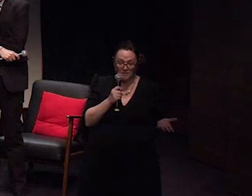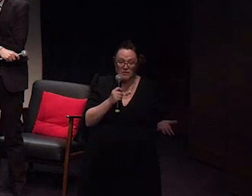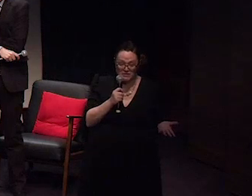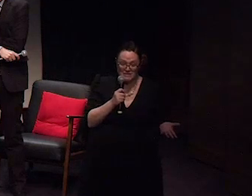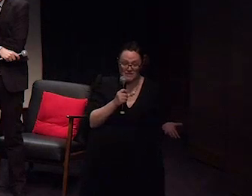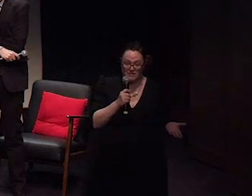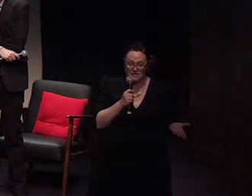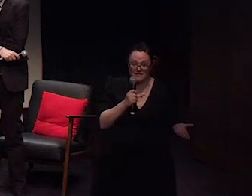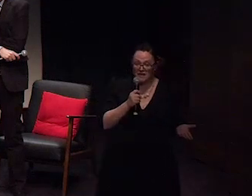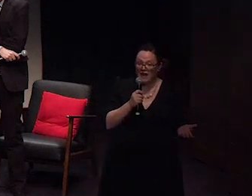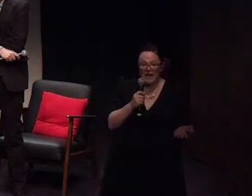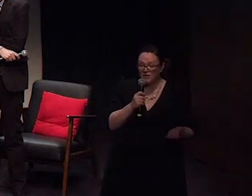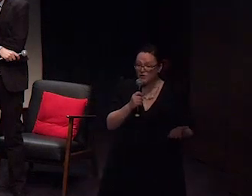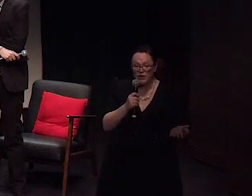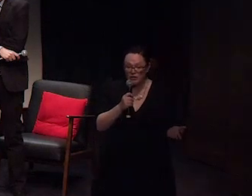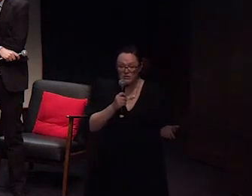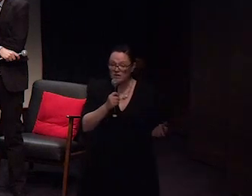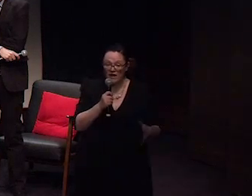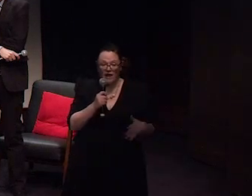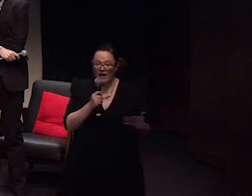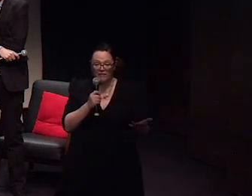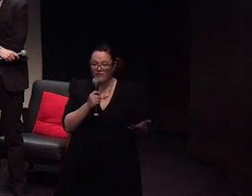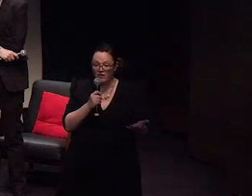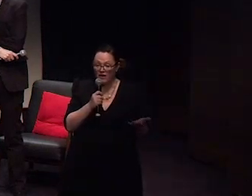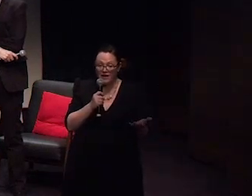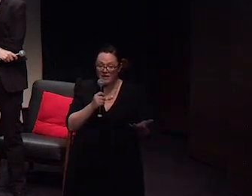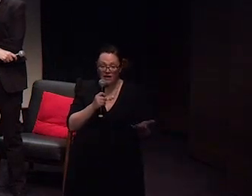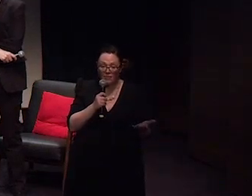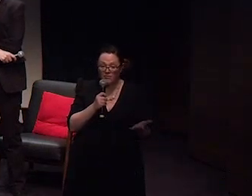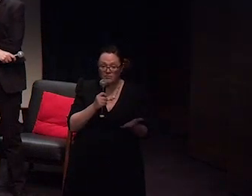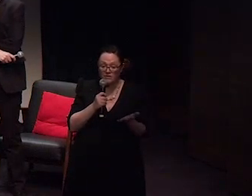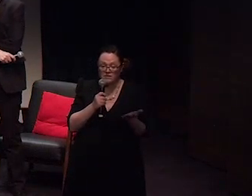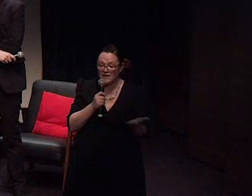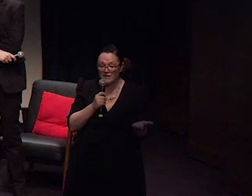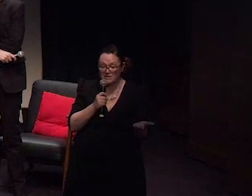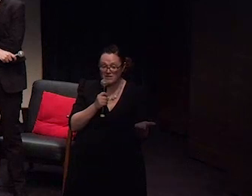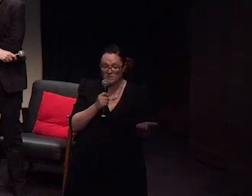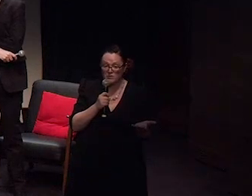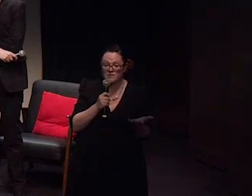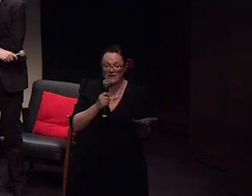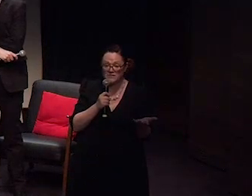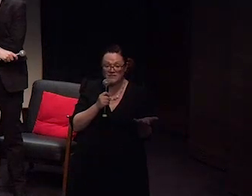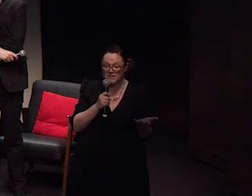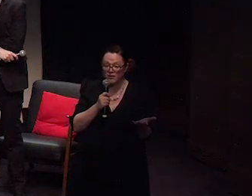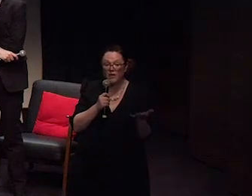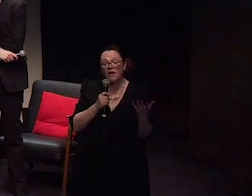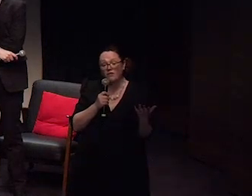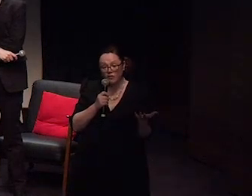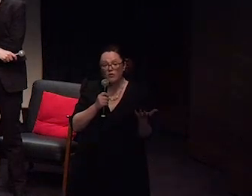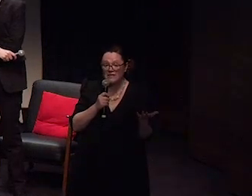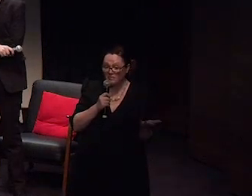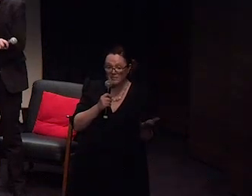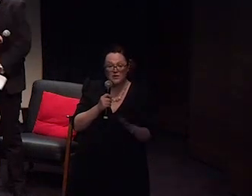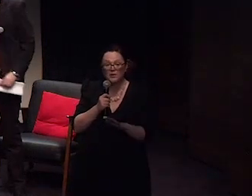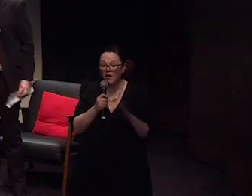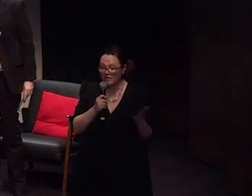accessible emergency services, and you could have a sign language interpreter or sign language video